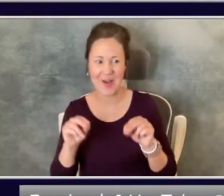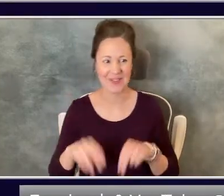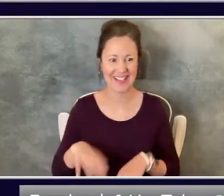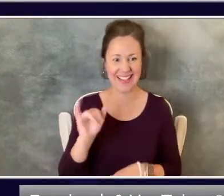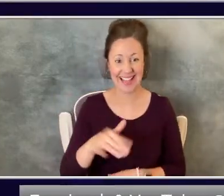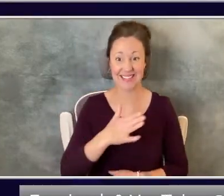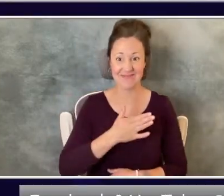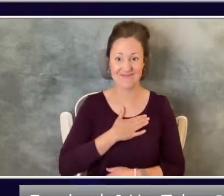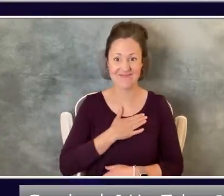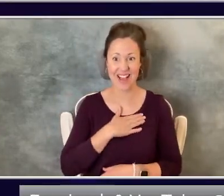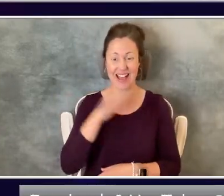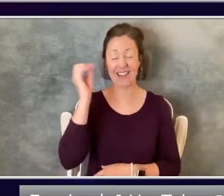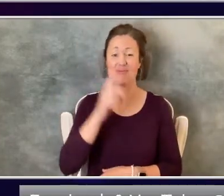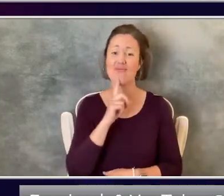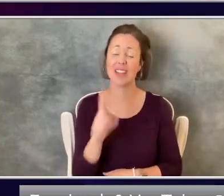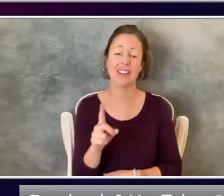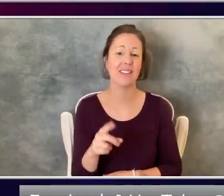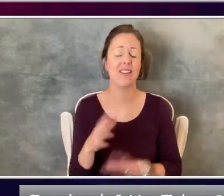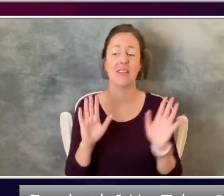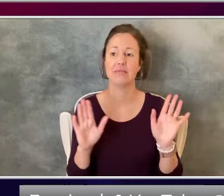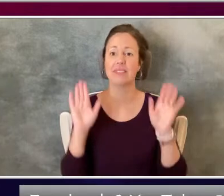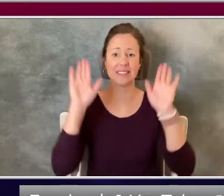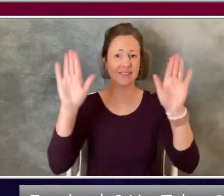of a good place.